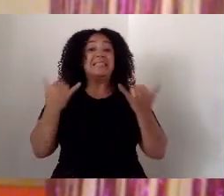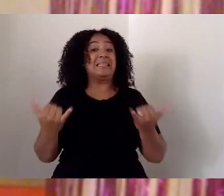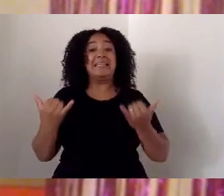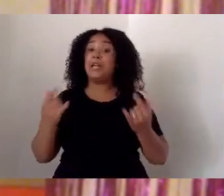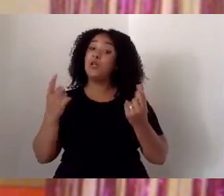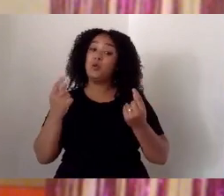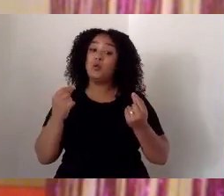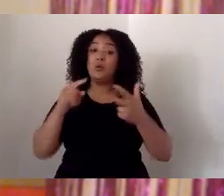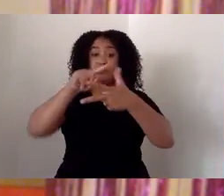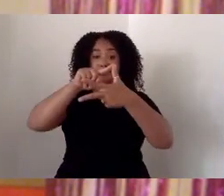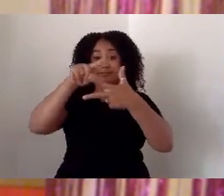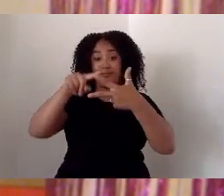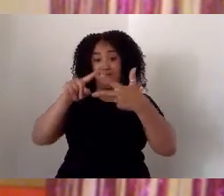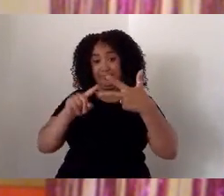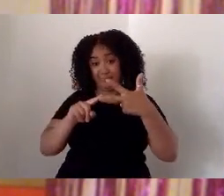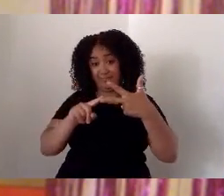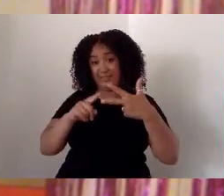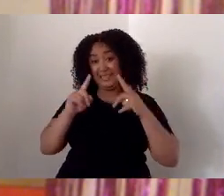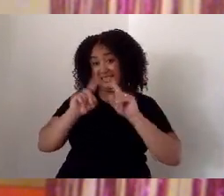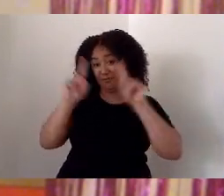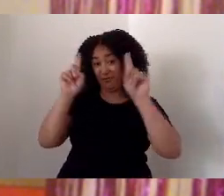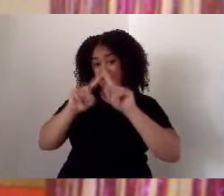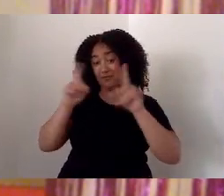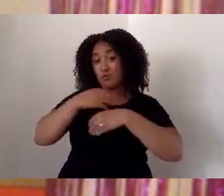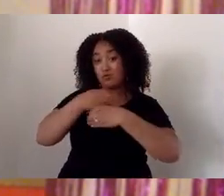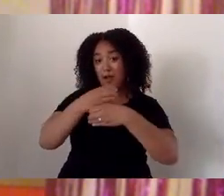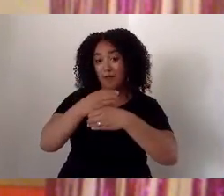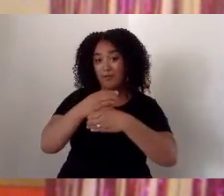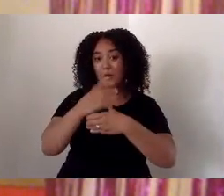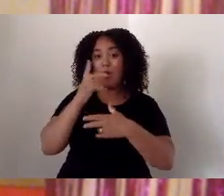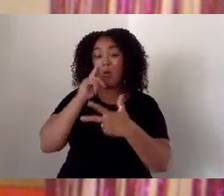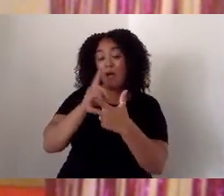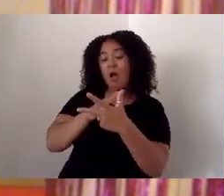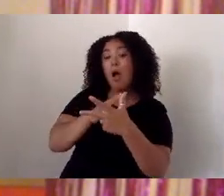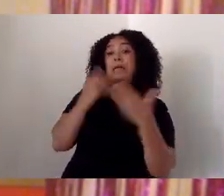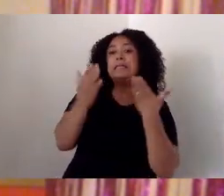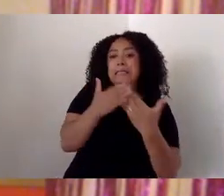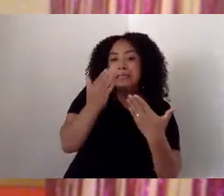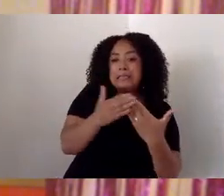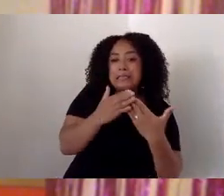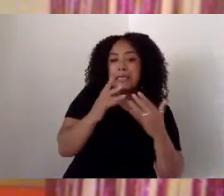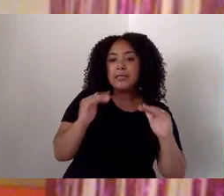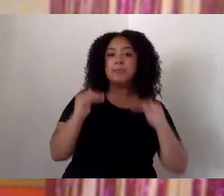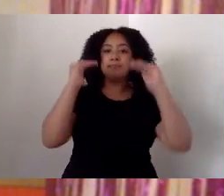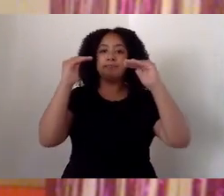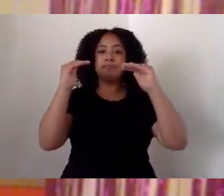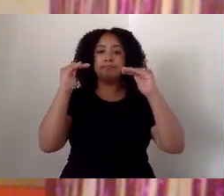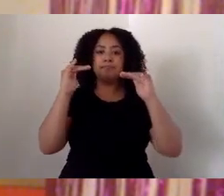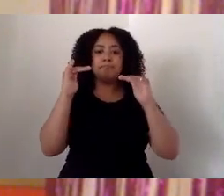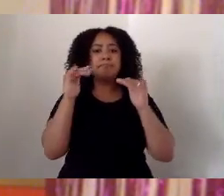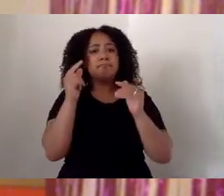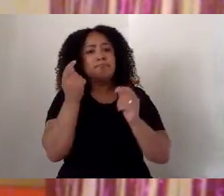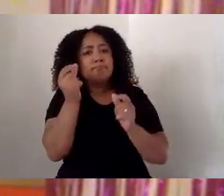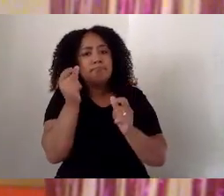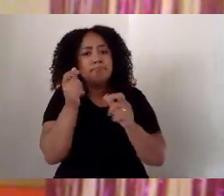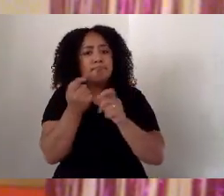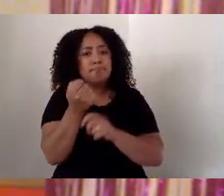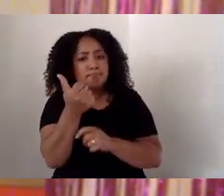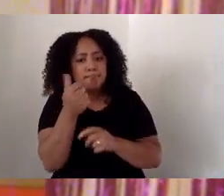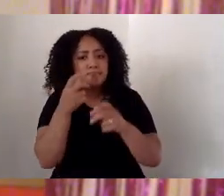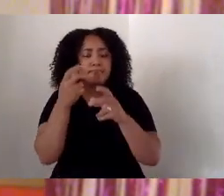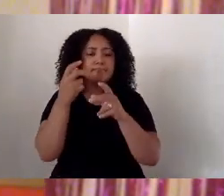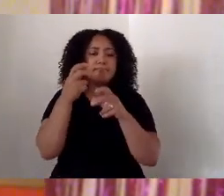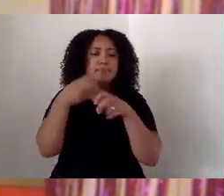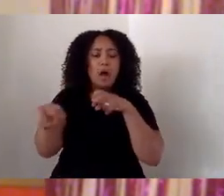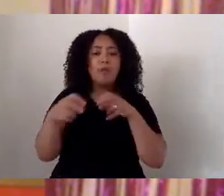from easy to medium tricky to the hardest. But I think that it's well about